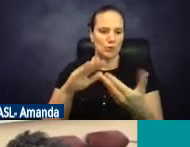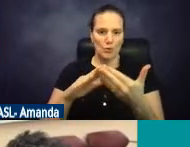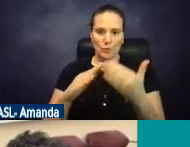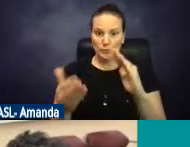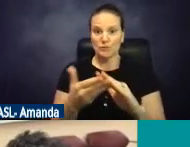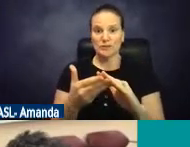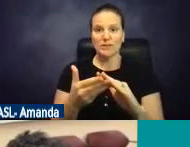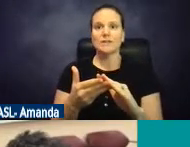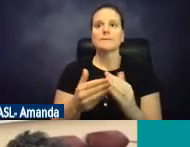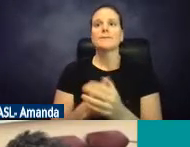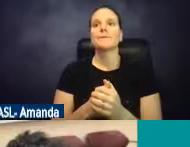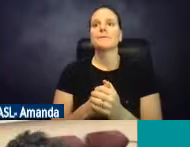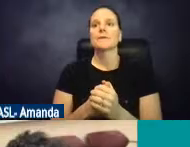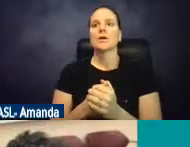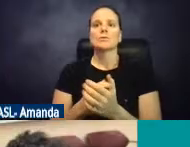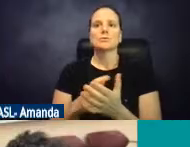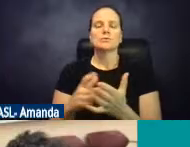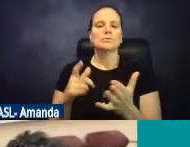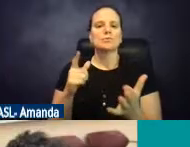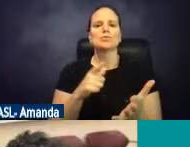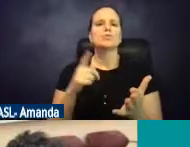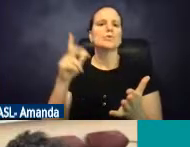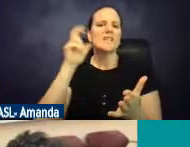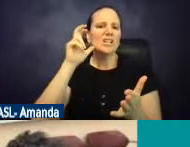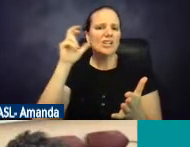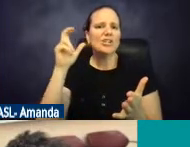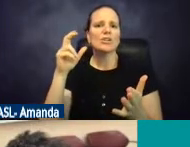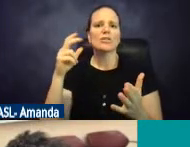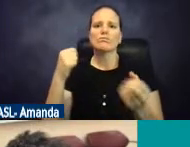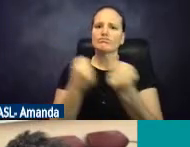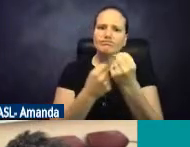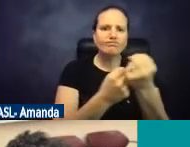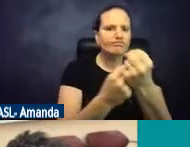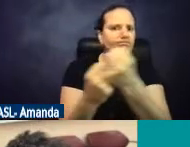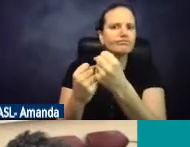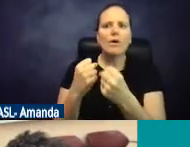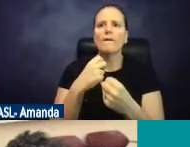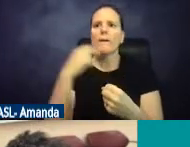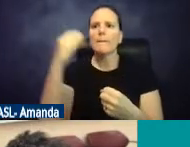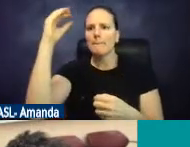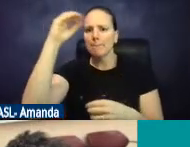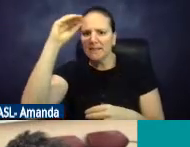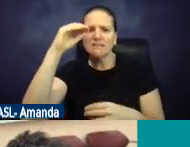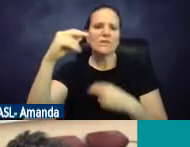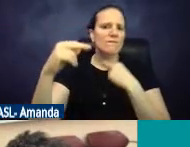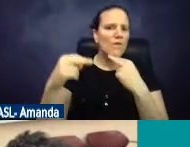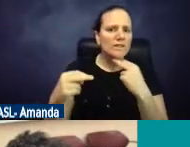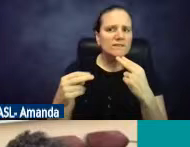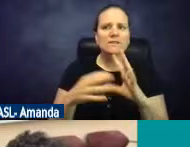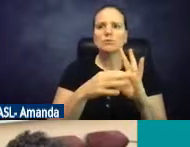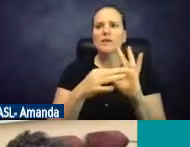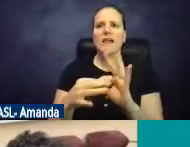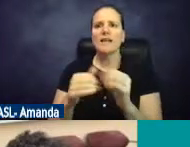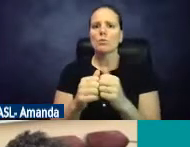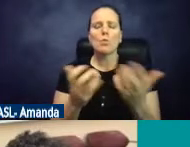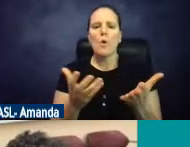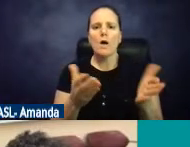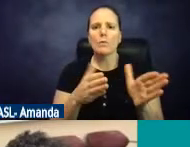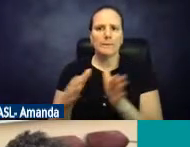into the community, to hear voices, regarding what we are